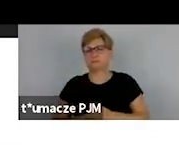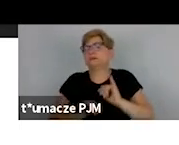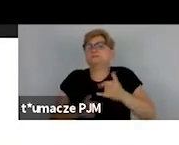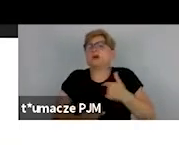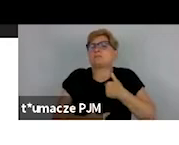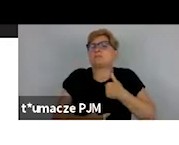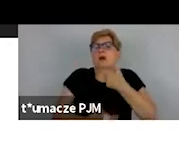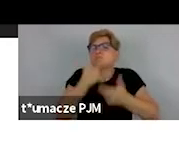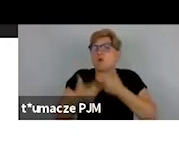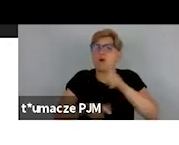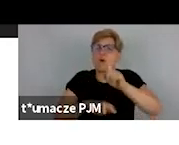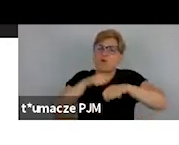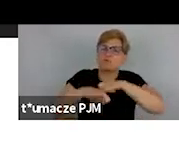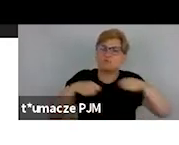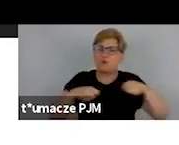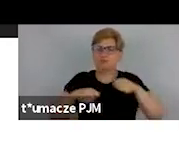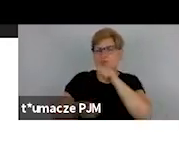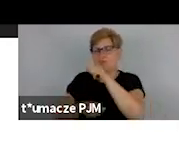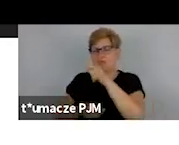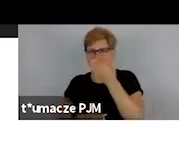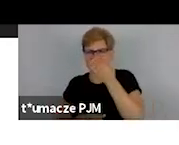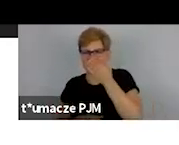Exactly. So in South Africa,